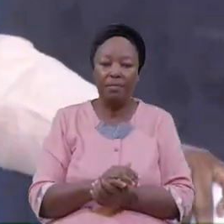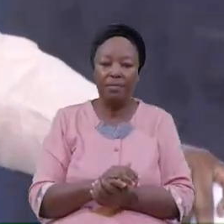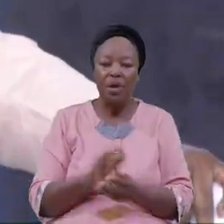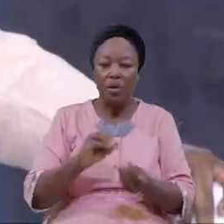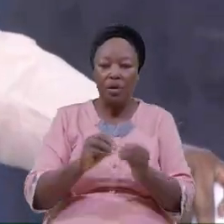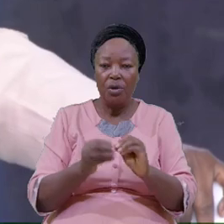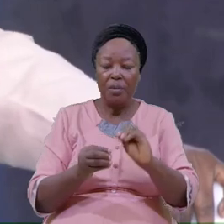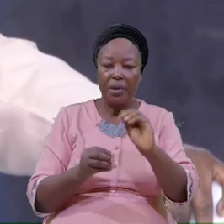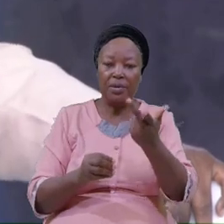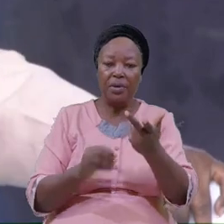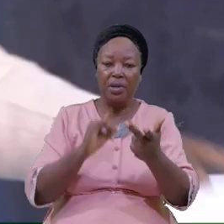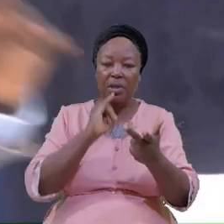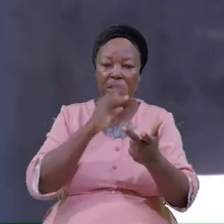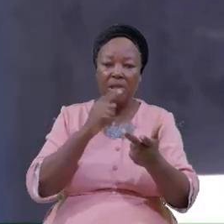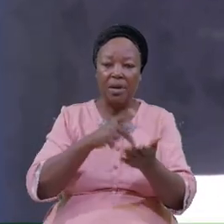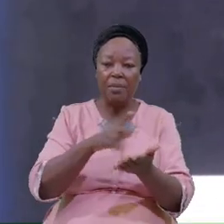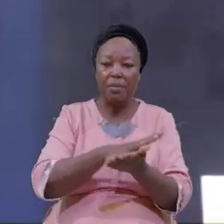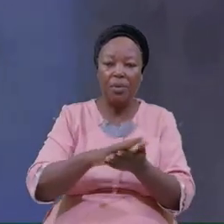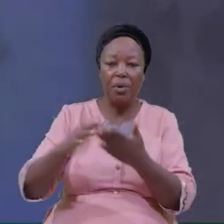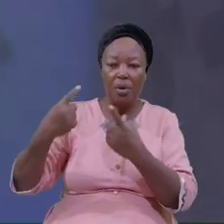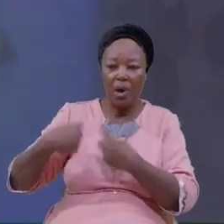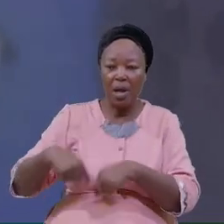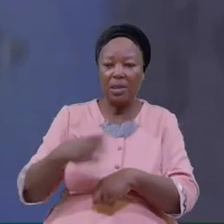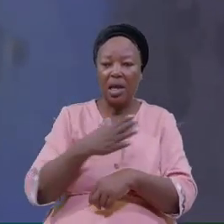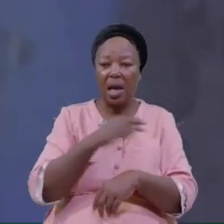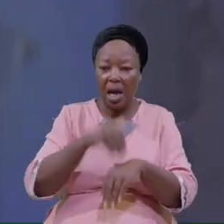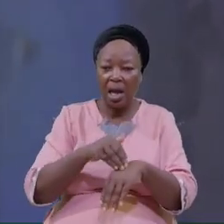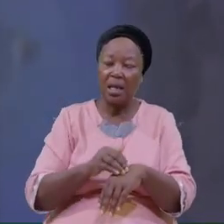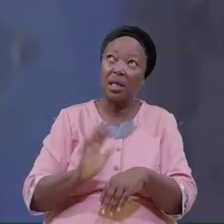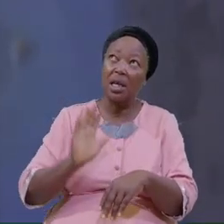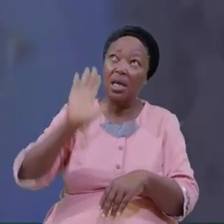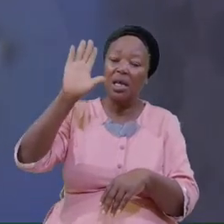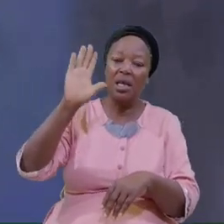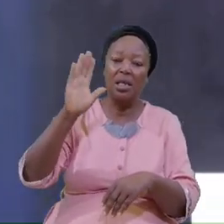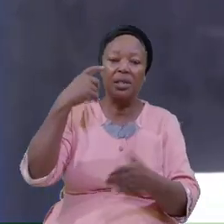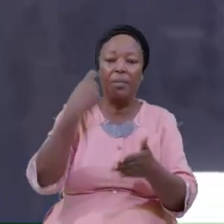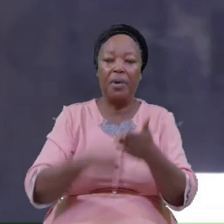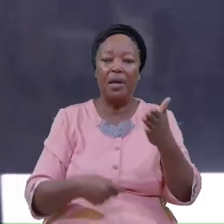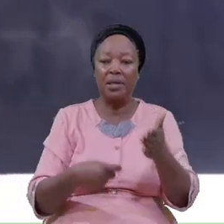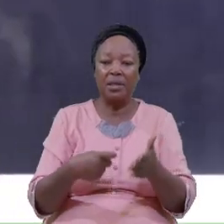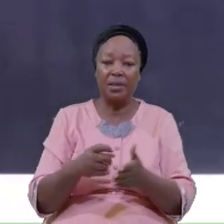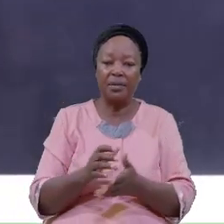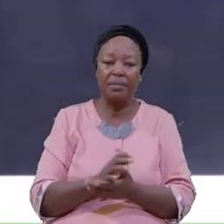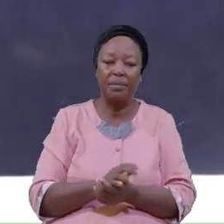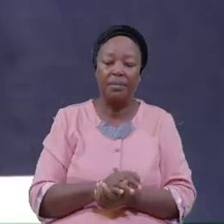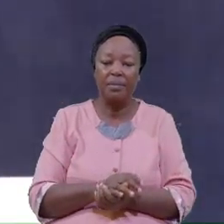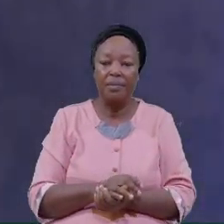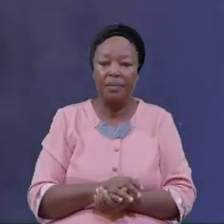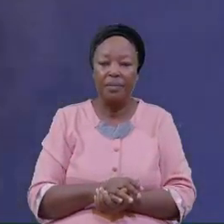the pure heart at his price. Et troisième élément, le cœur pur à son